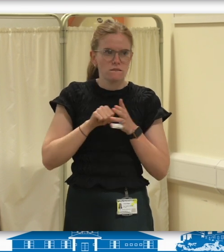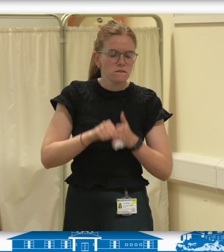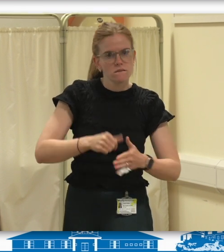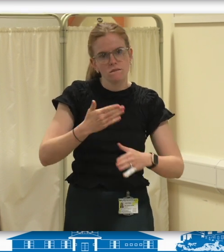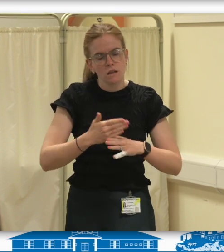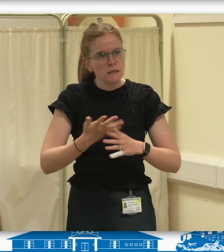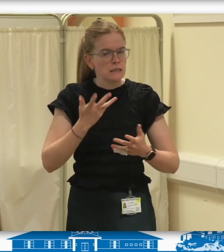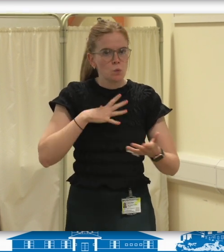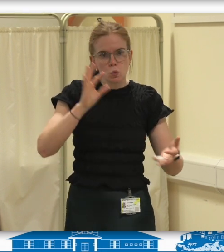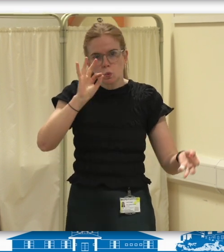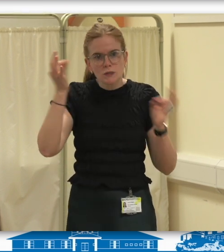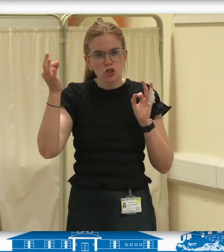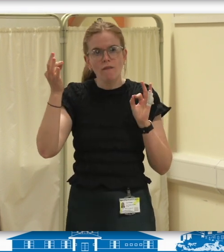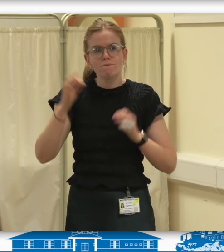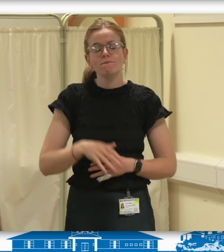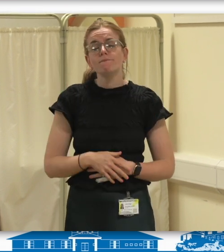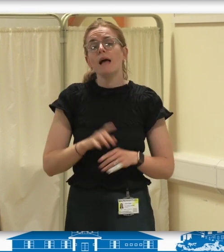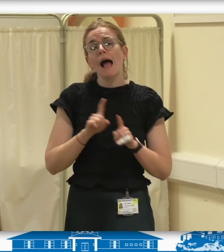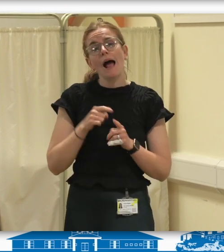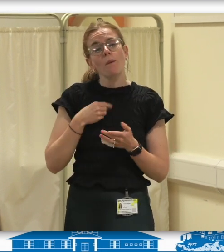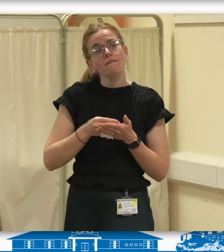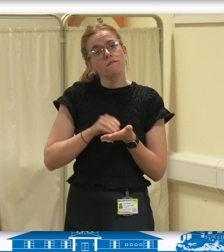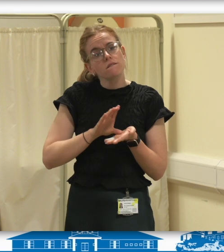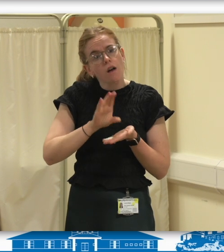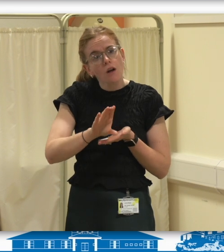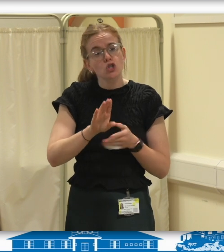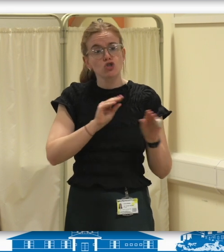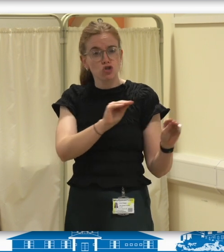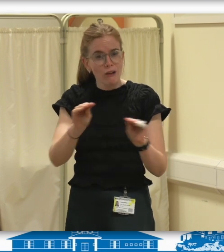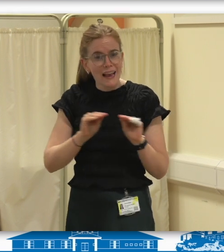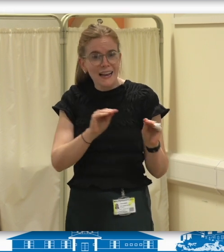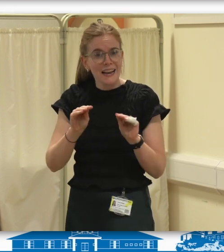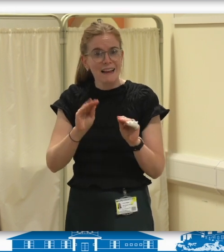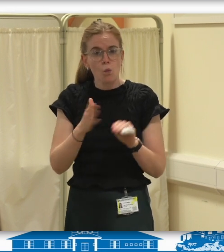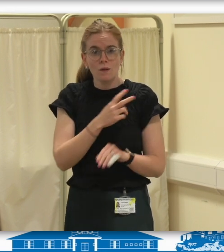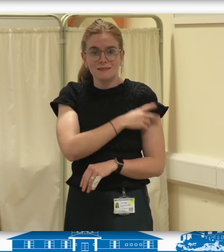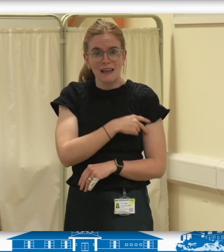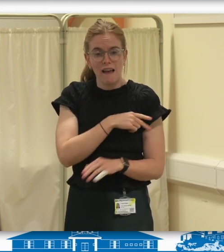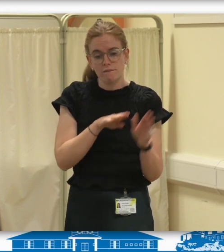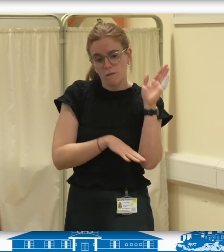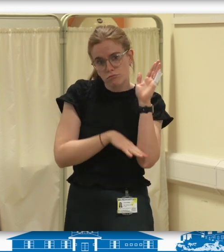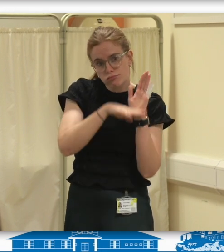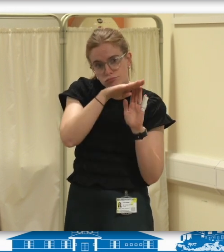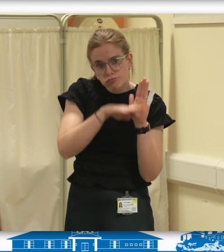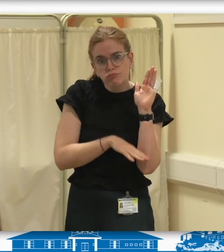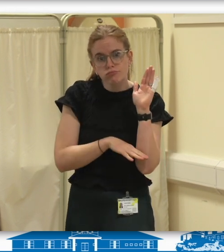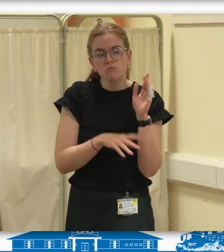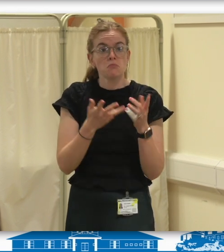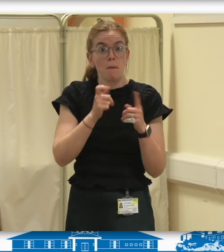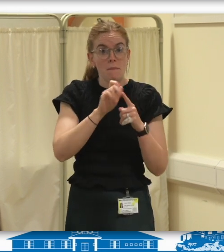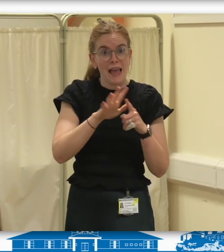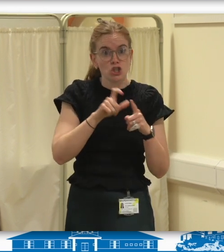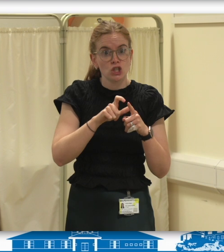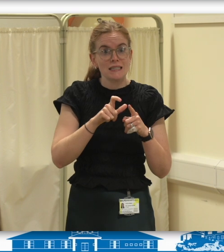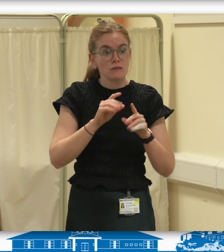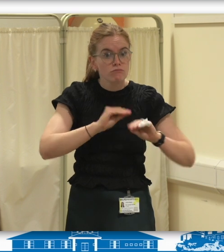days. We also fund a lot of training for our staff at all levels, from PhDs through to